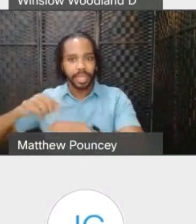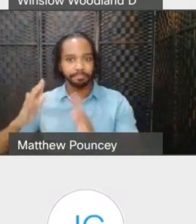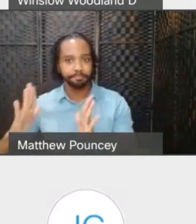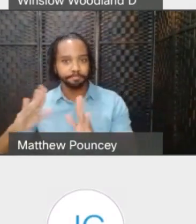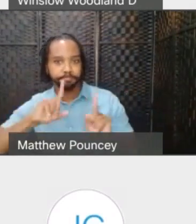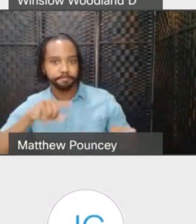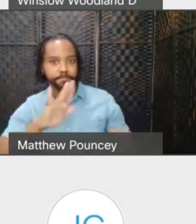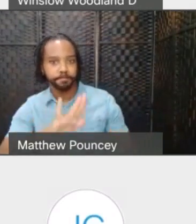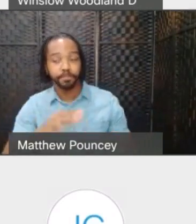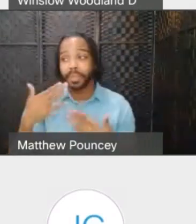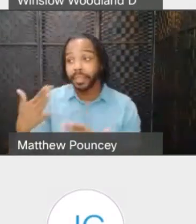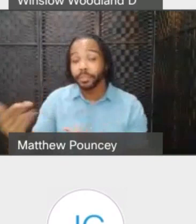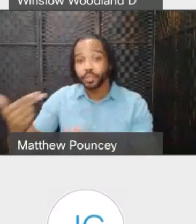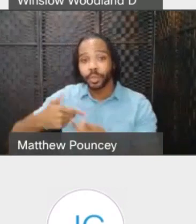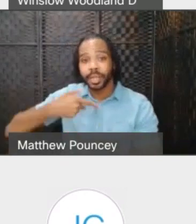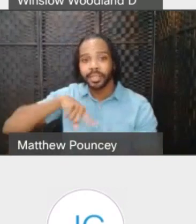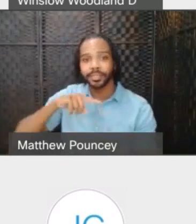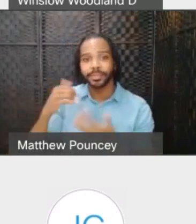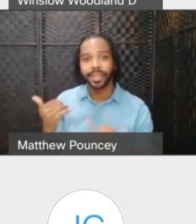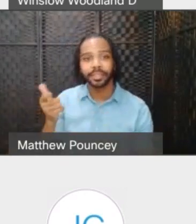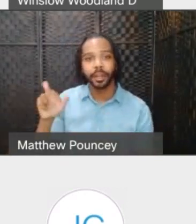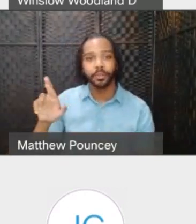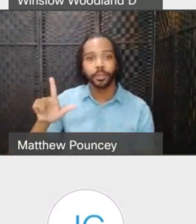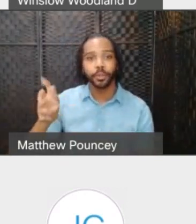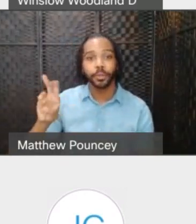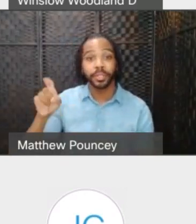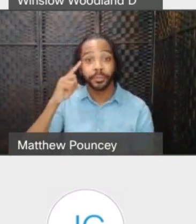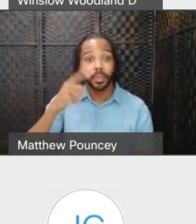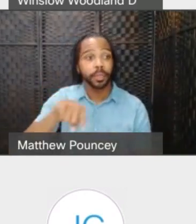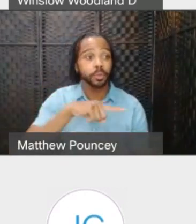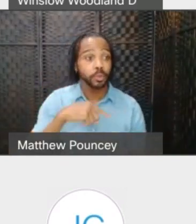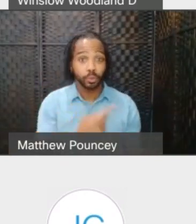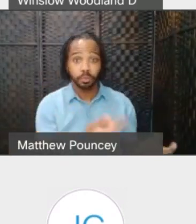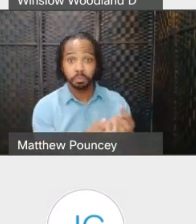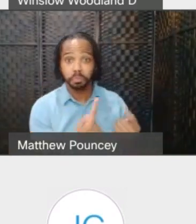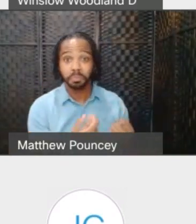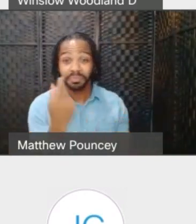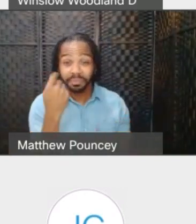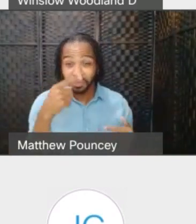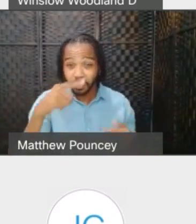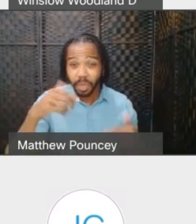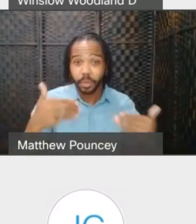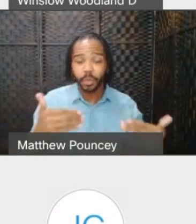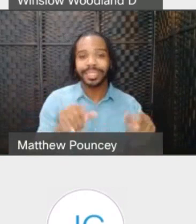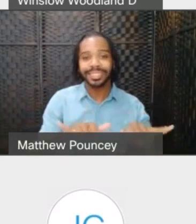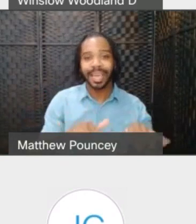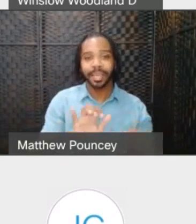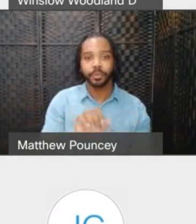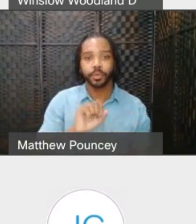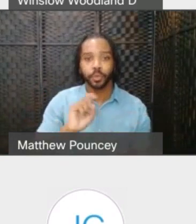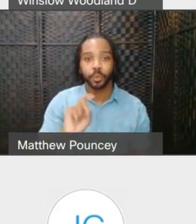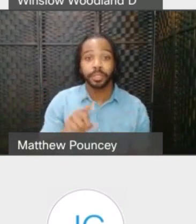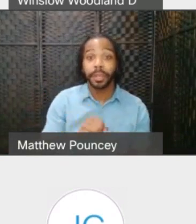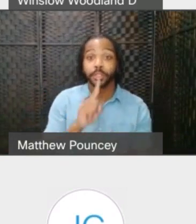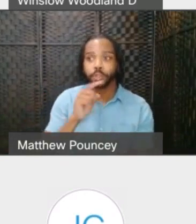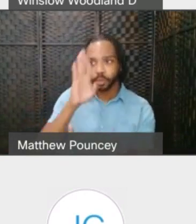for joining us today, Dr. Lewis. And for people who have these questions, if you could type them, make sure that they are addressed